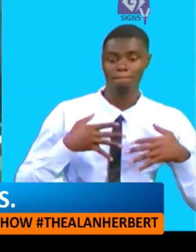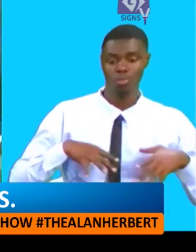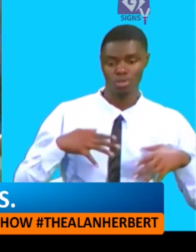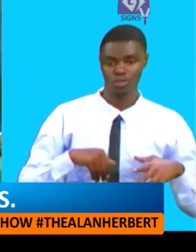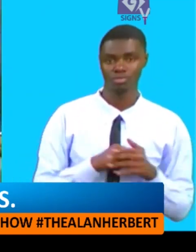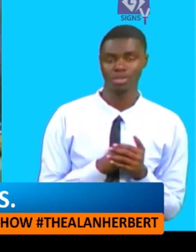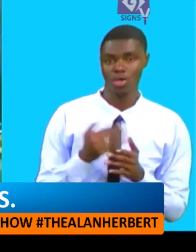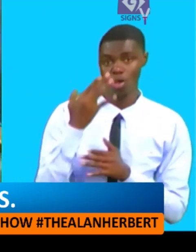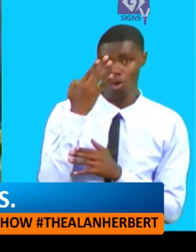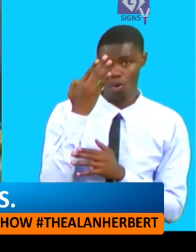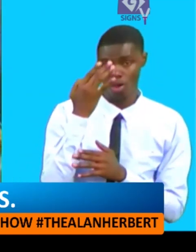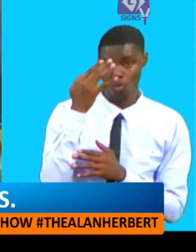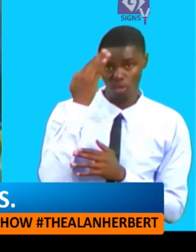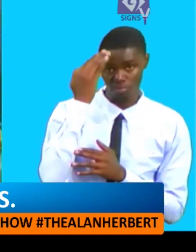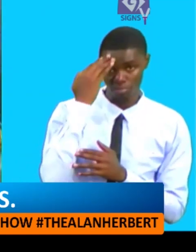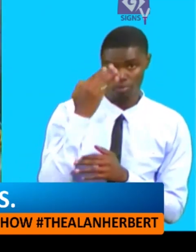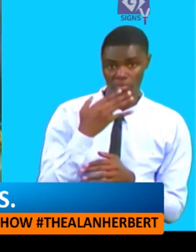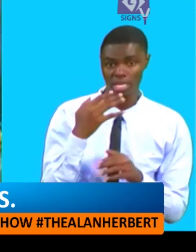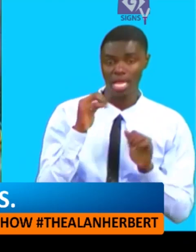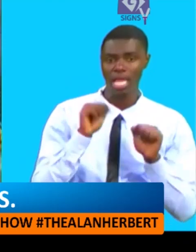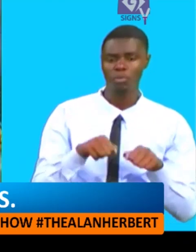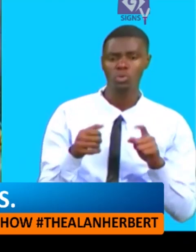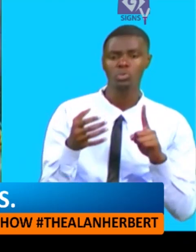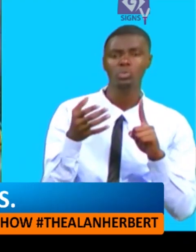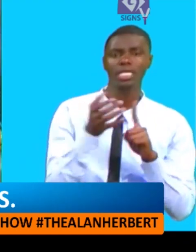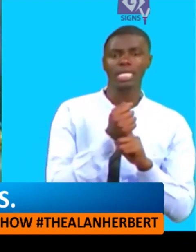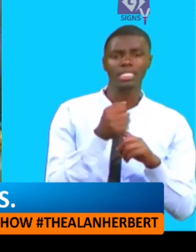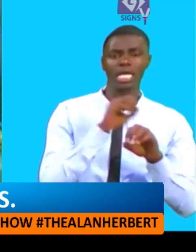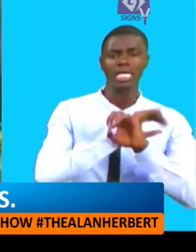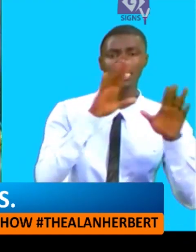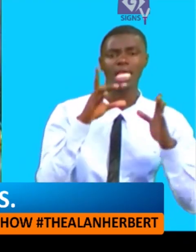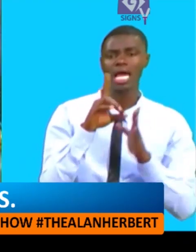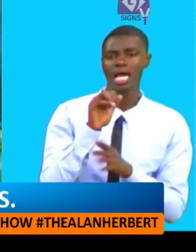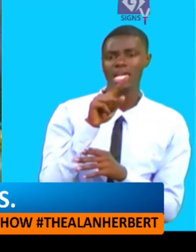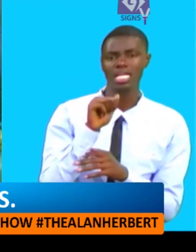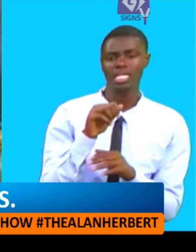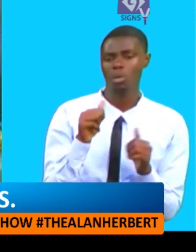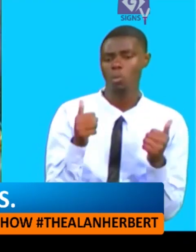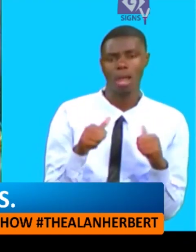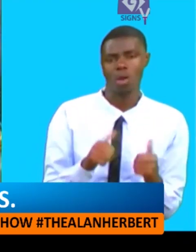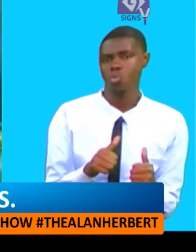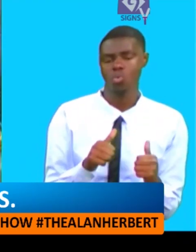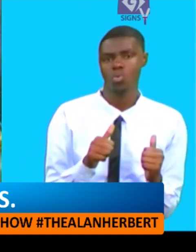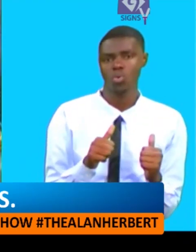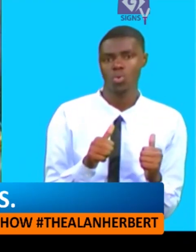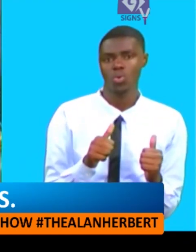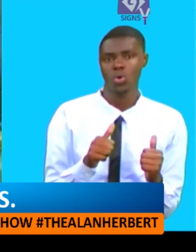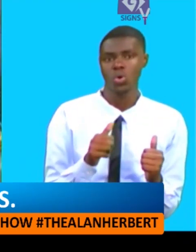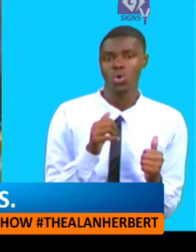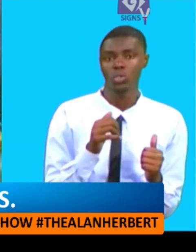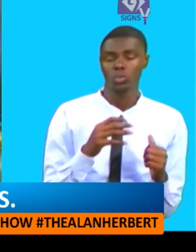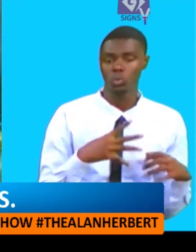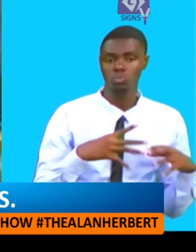Yeah. Yeah, because we realize you're not being able to get clear data in terms of what Kenyans need. So that will also